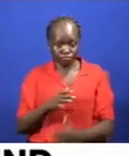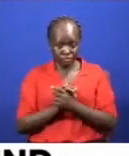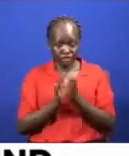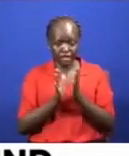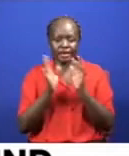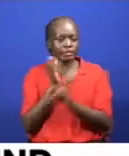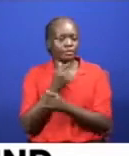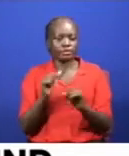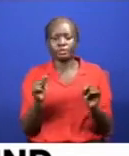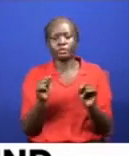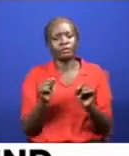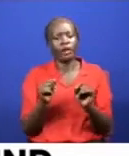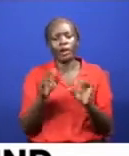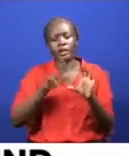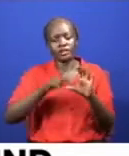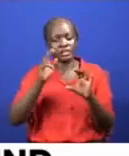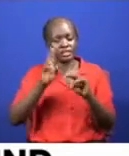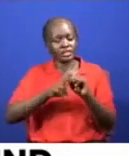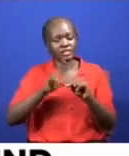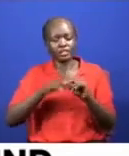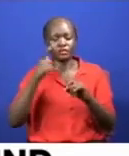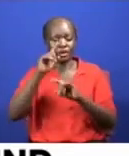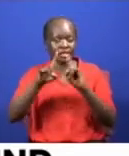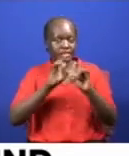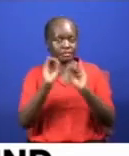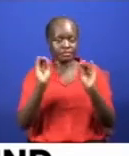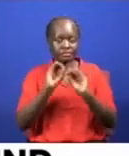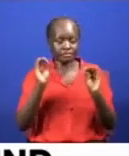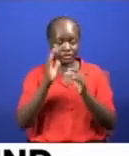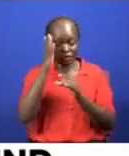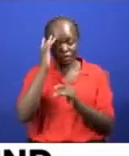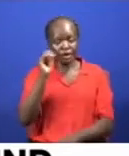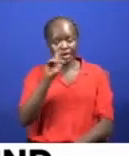not able. She will not be able to sit for the exams because